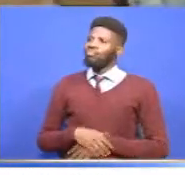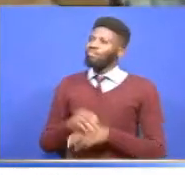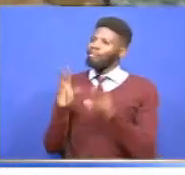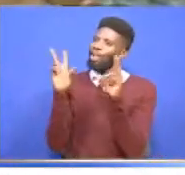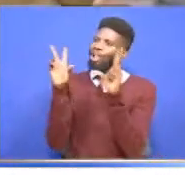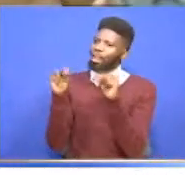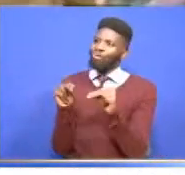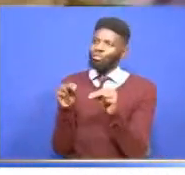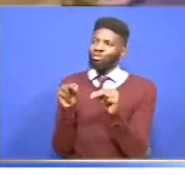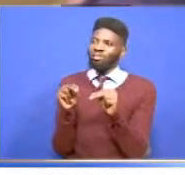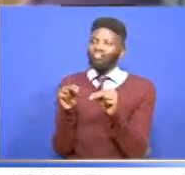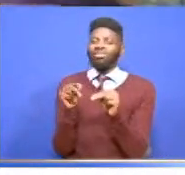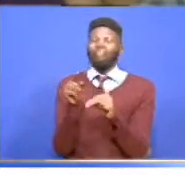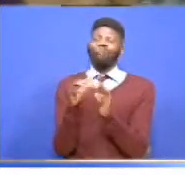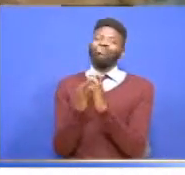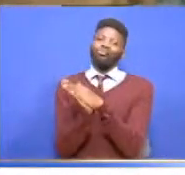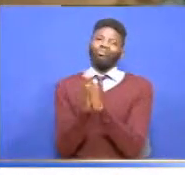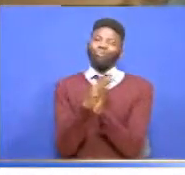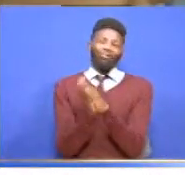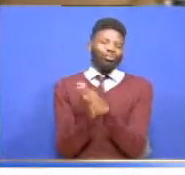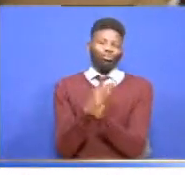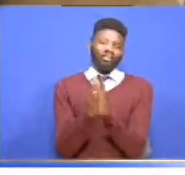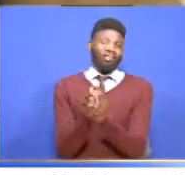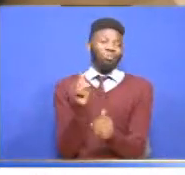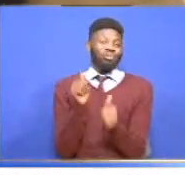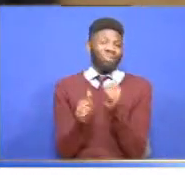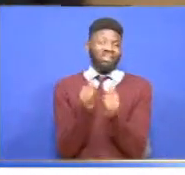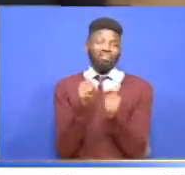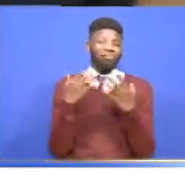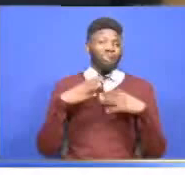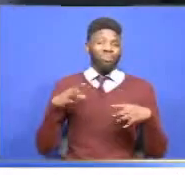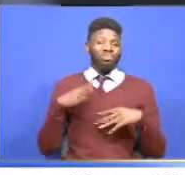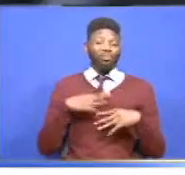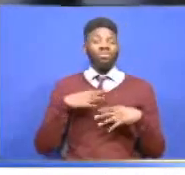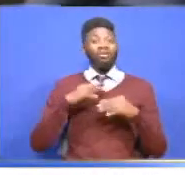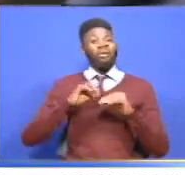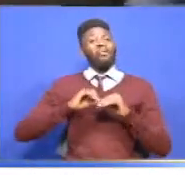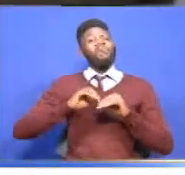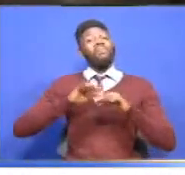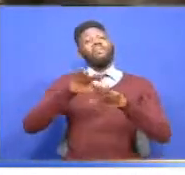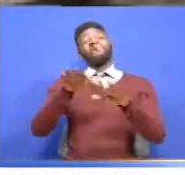narrative which is being spread all around.